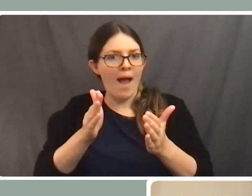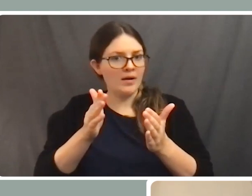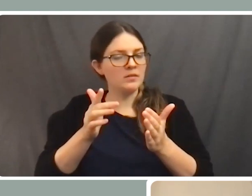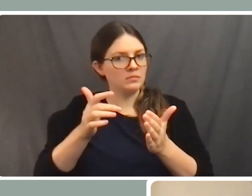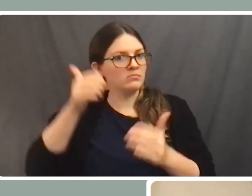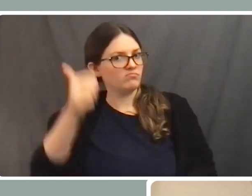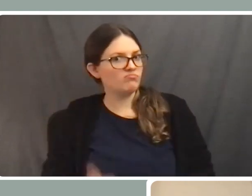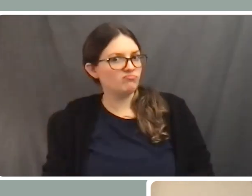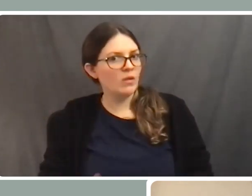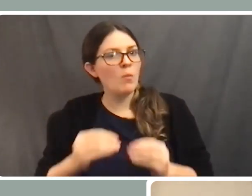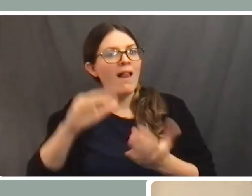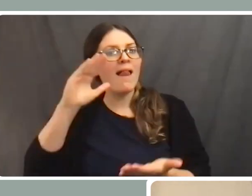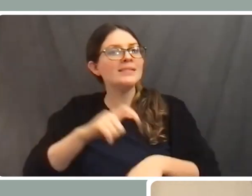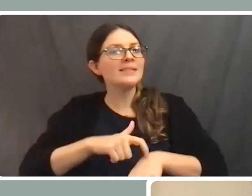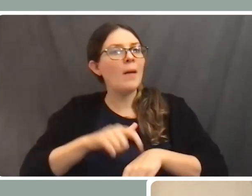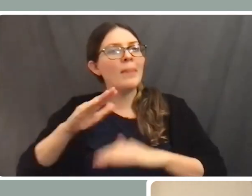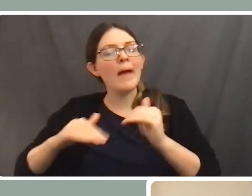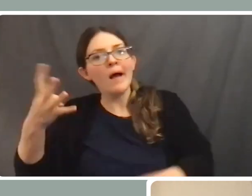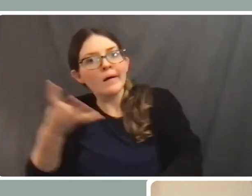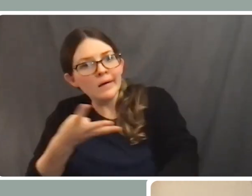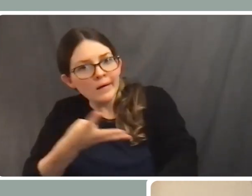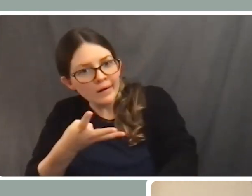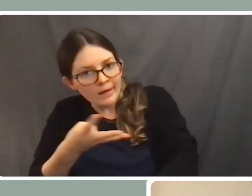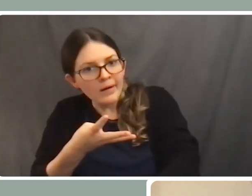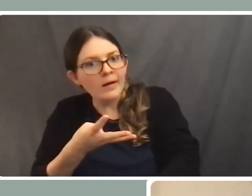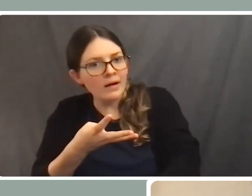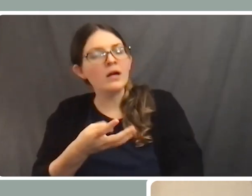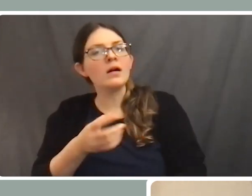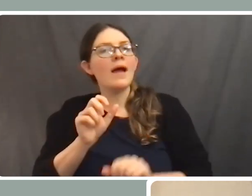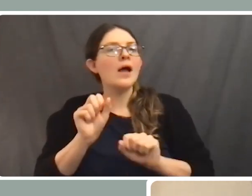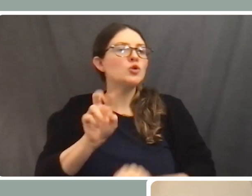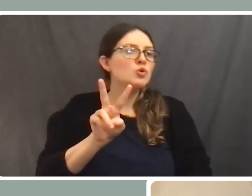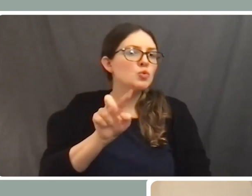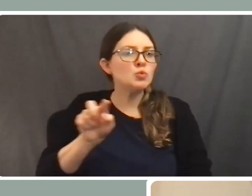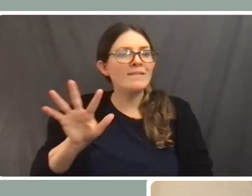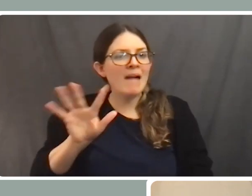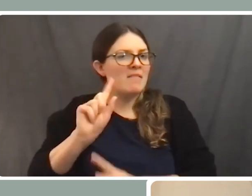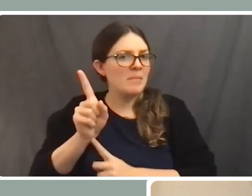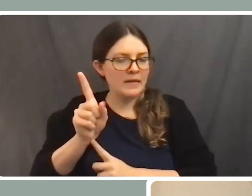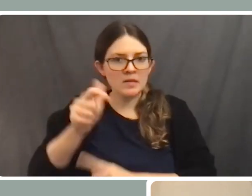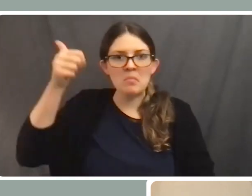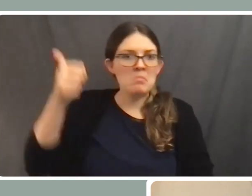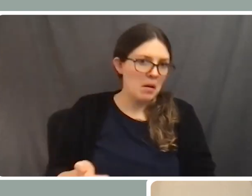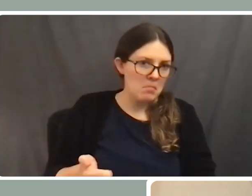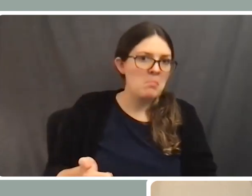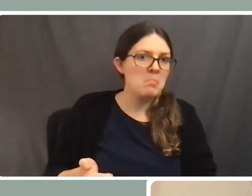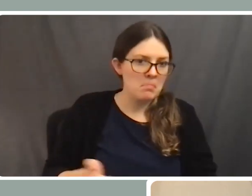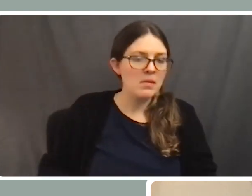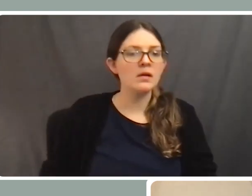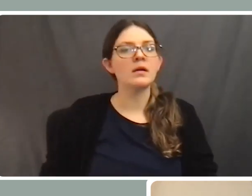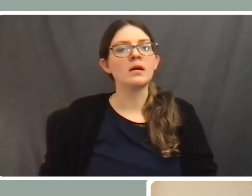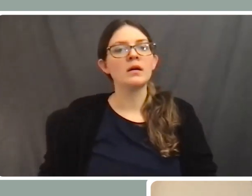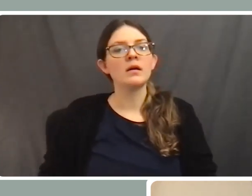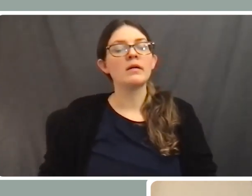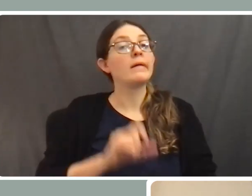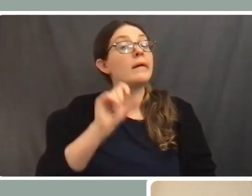It takes a lot less time takes literally either 2 or, somewhere between 2 and 5 minutes to get a shot in your thigh, as compared to